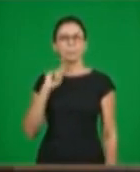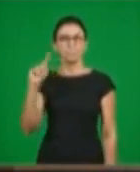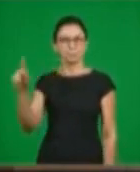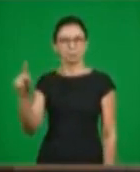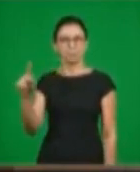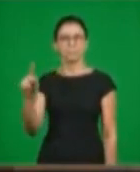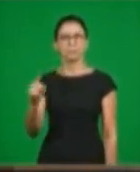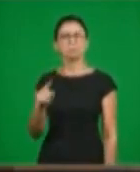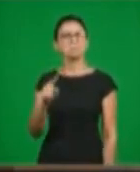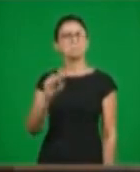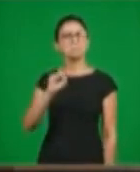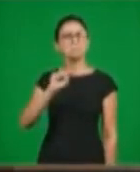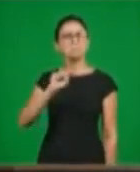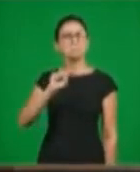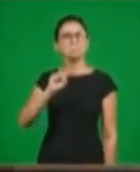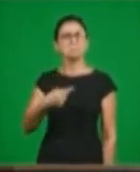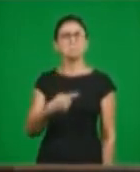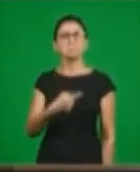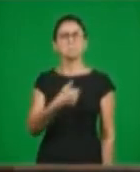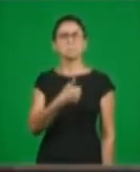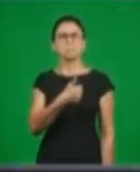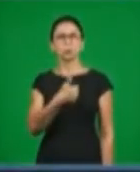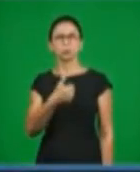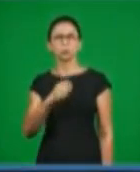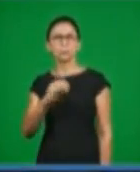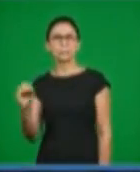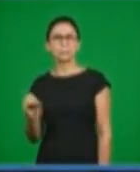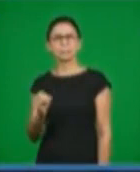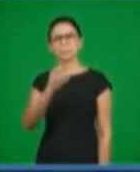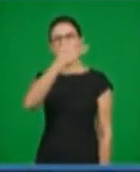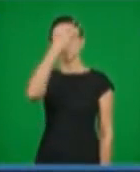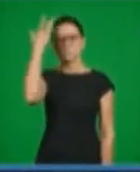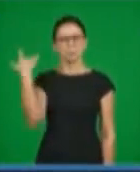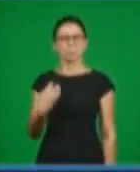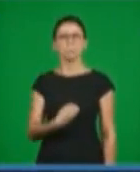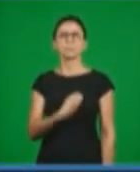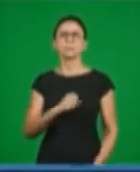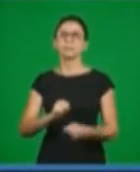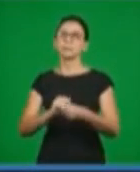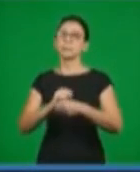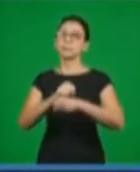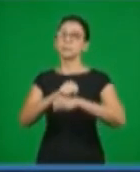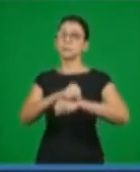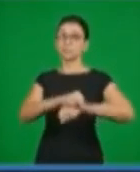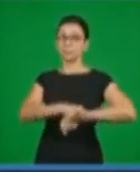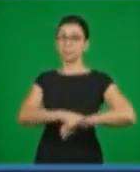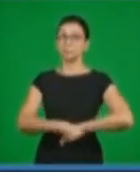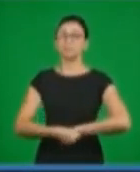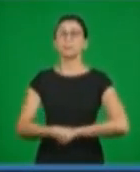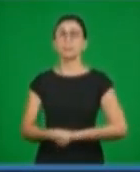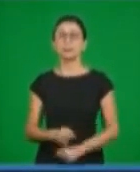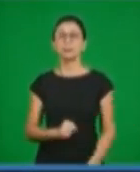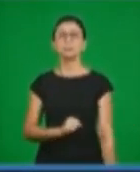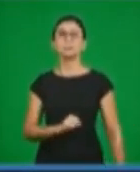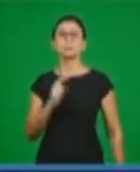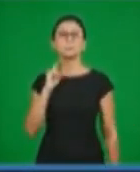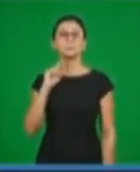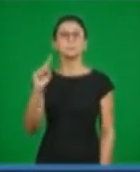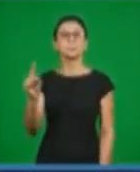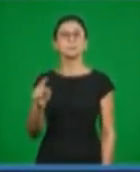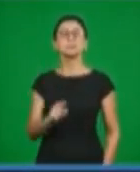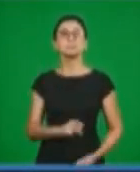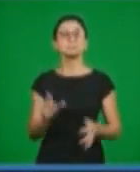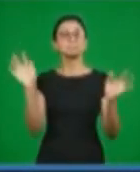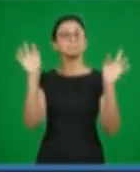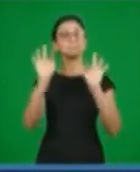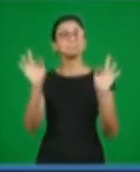of Belo Horizonte, and it was around 1,200 brothers in that seminar of Belo